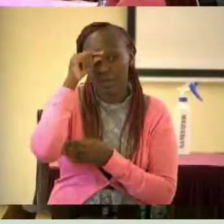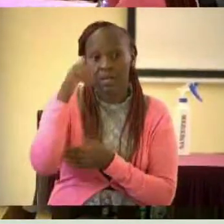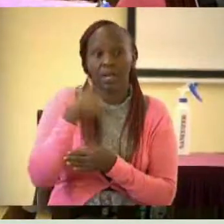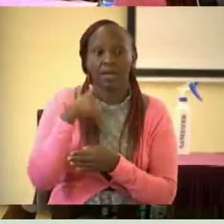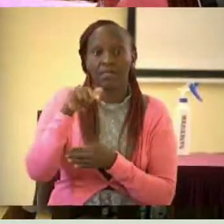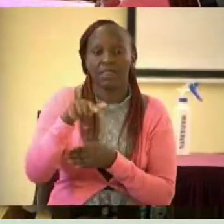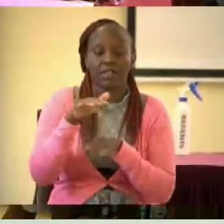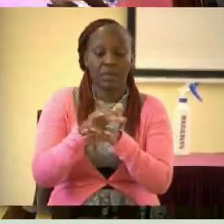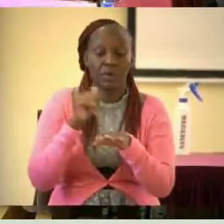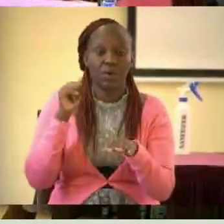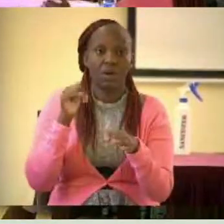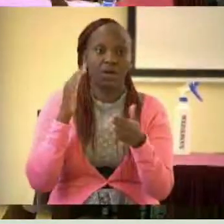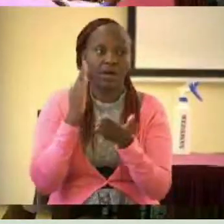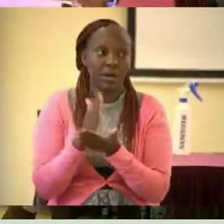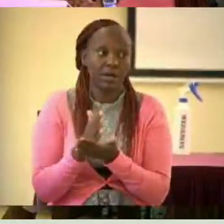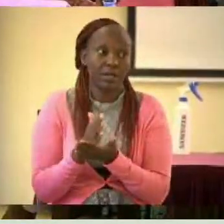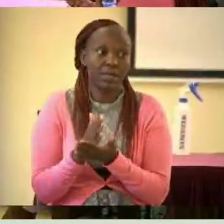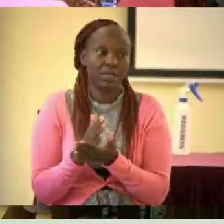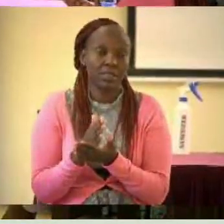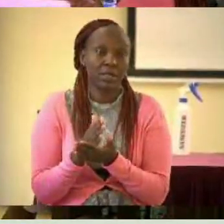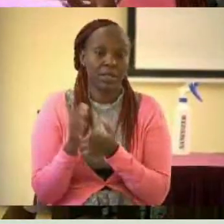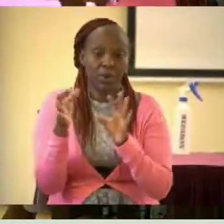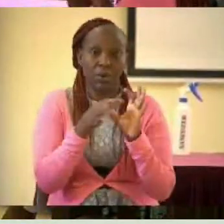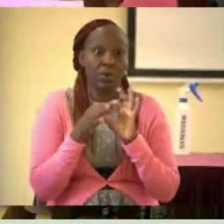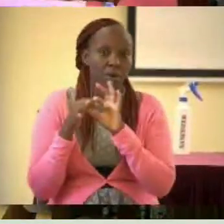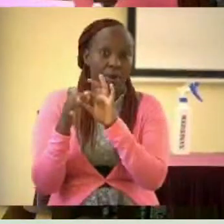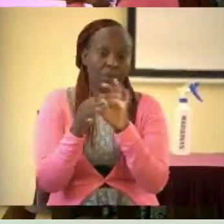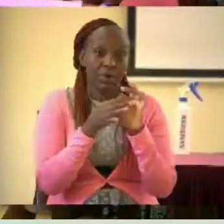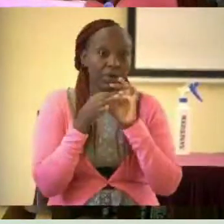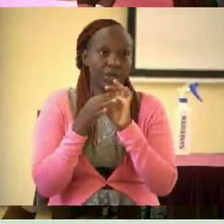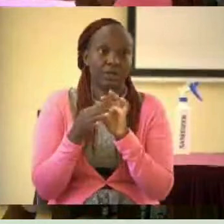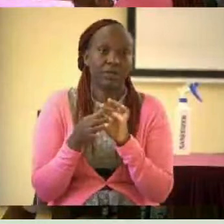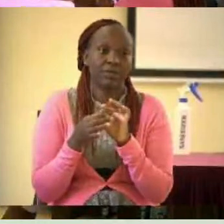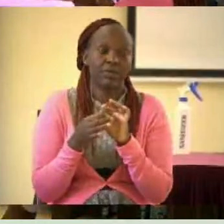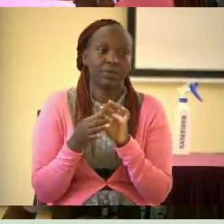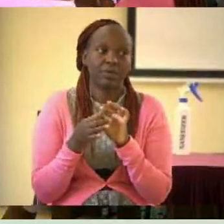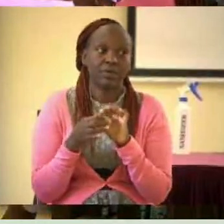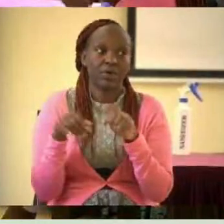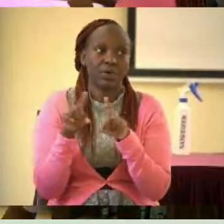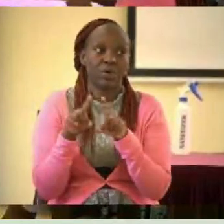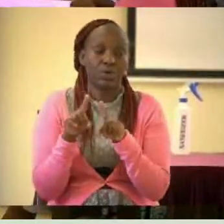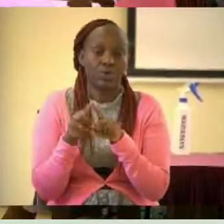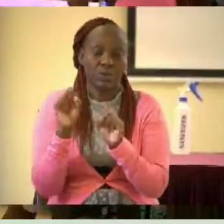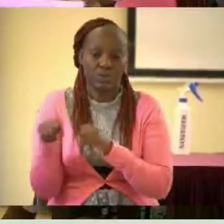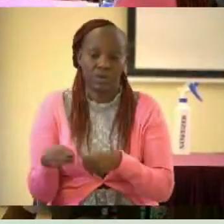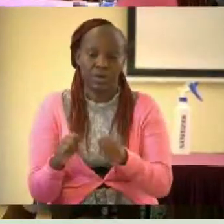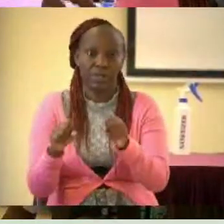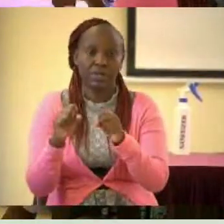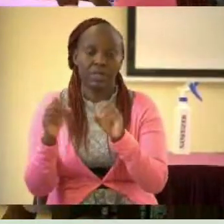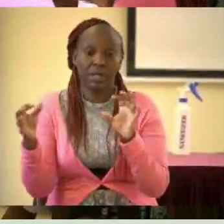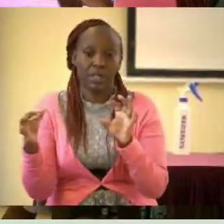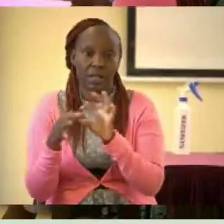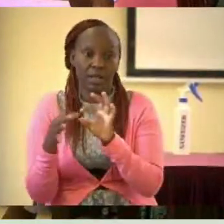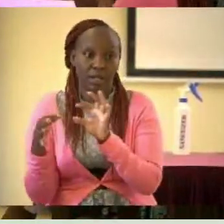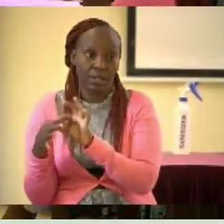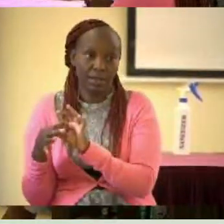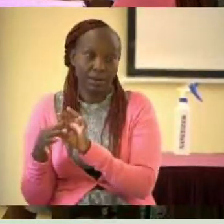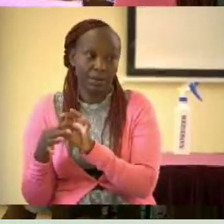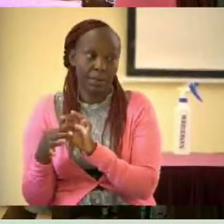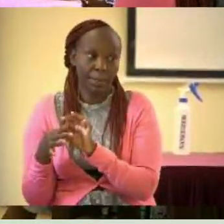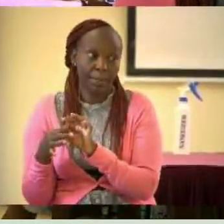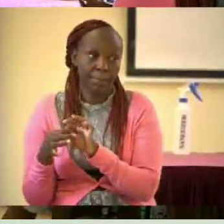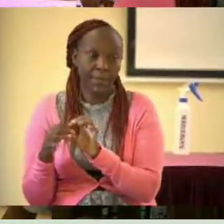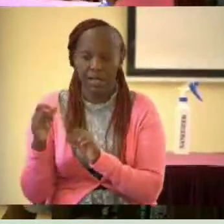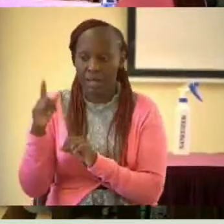this call a reality through collaborative efforts and strategic linkages. The